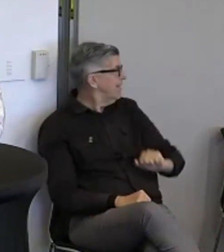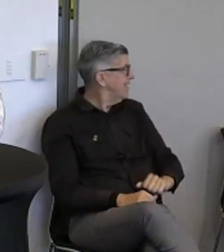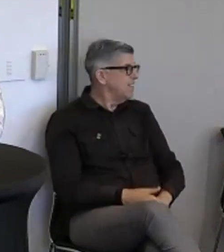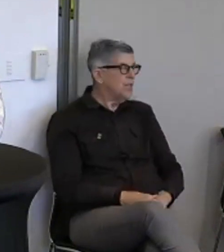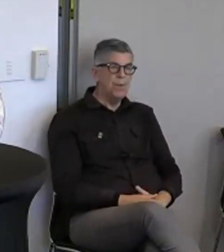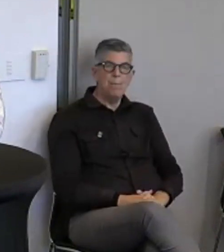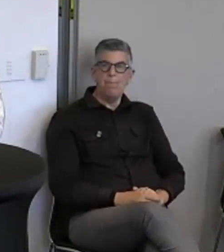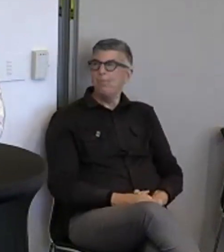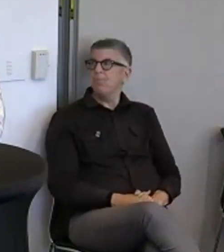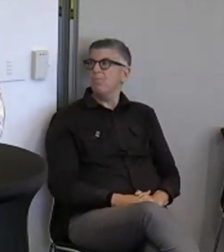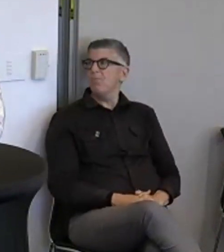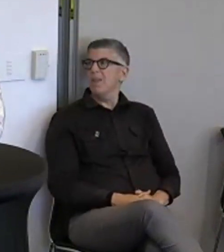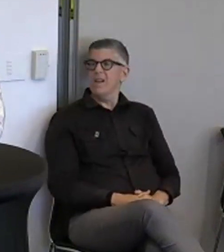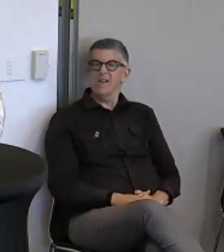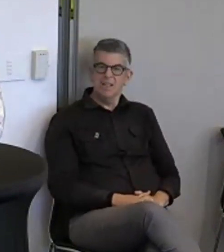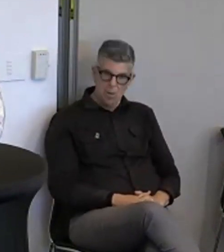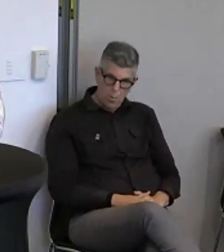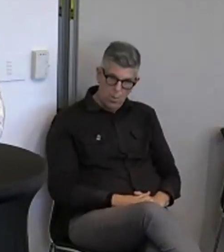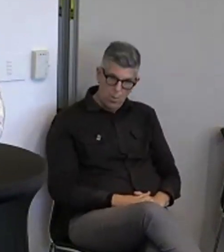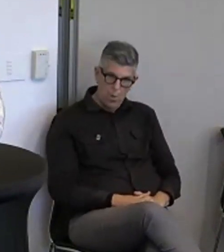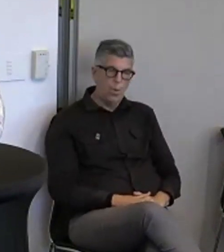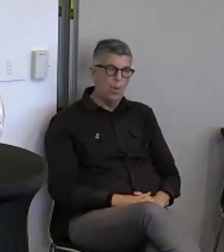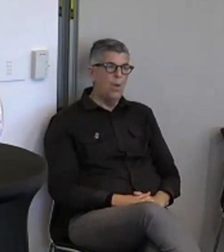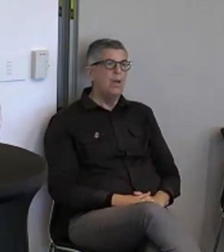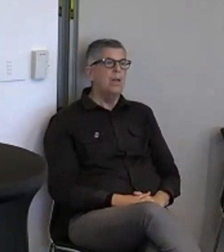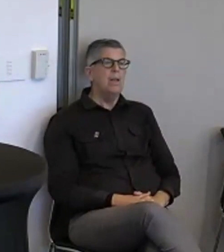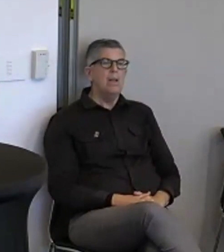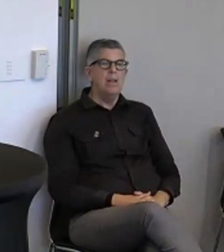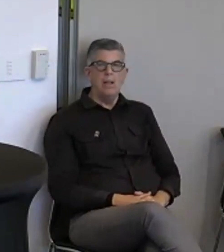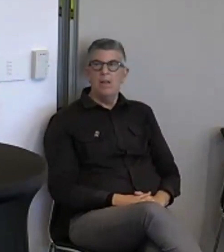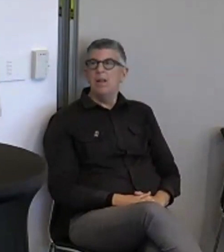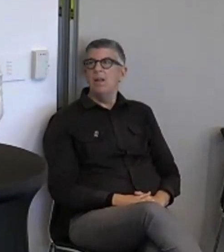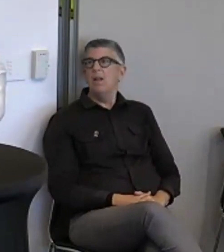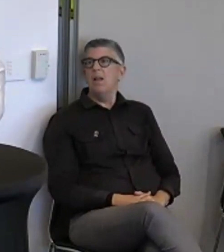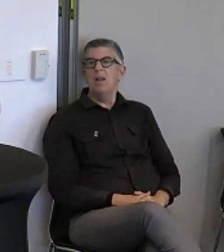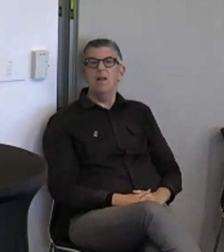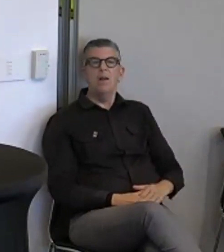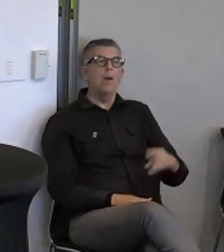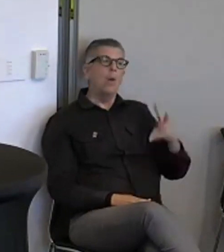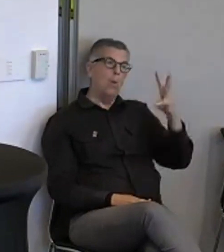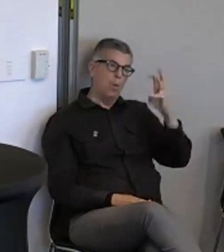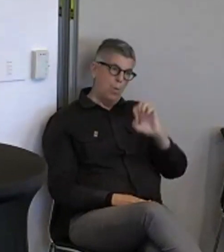Yeah? Oh, wow. Well, I don't know if you guys. That was just Marco with 5 hands.